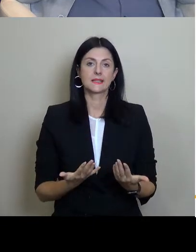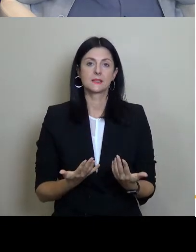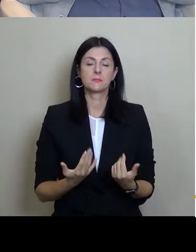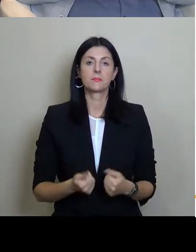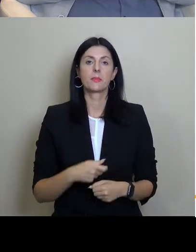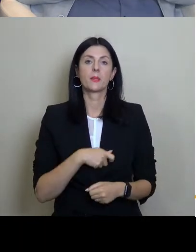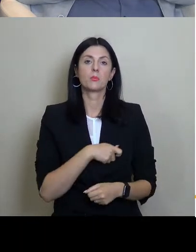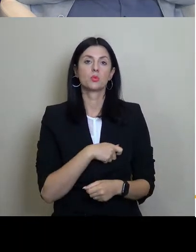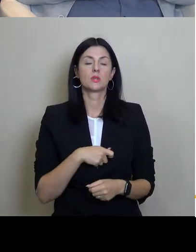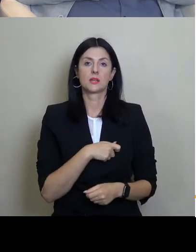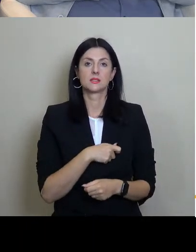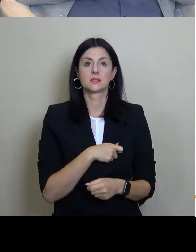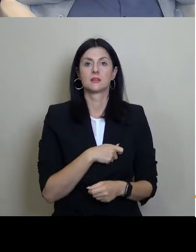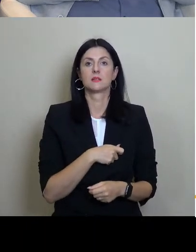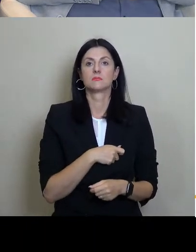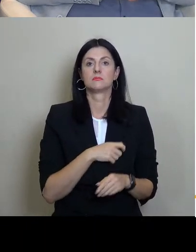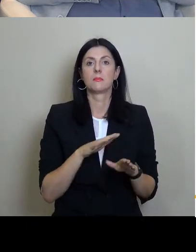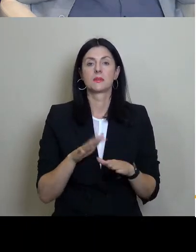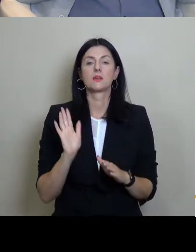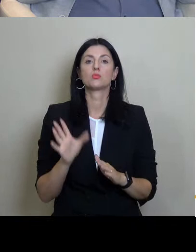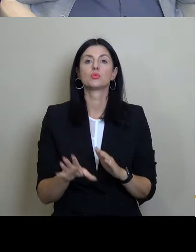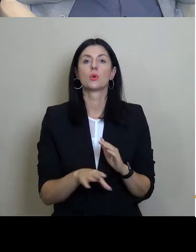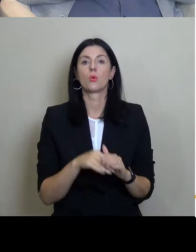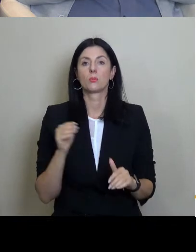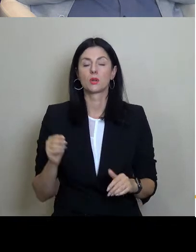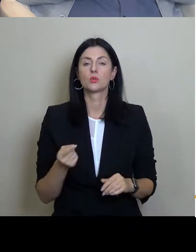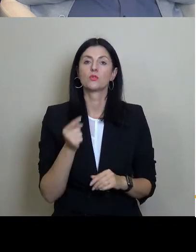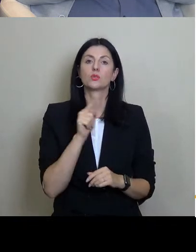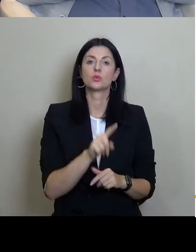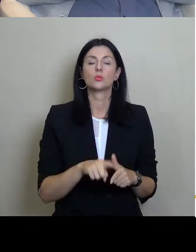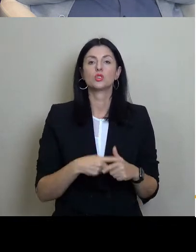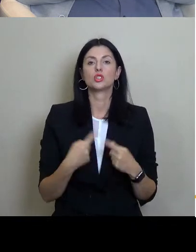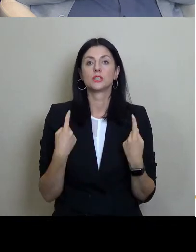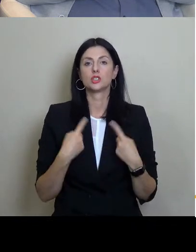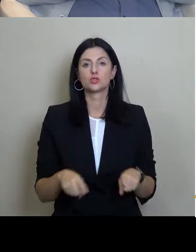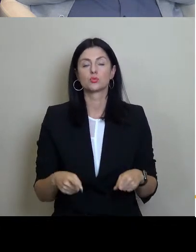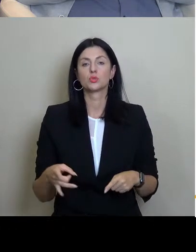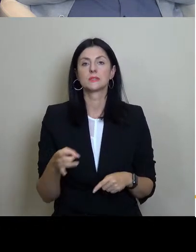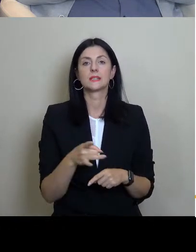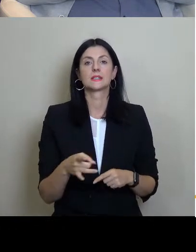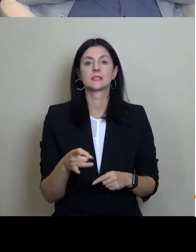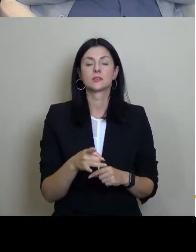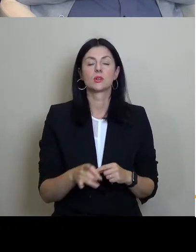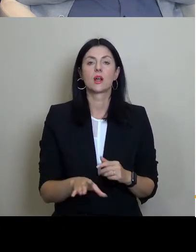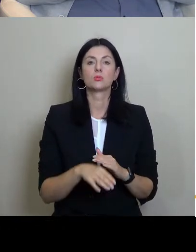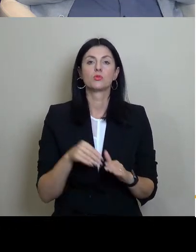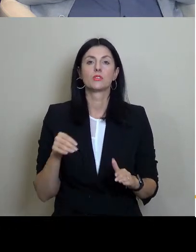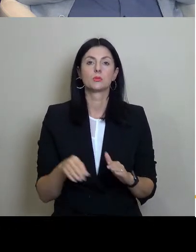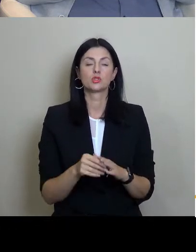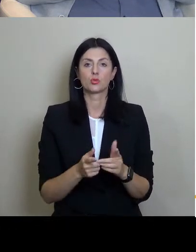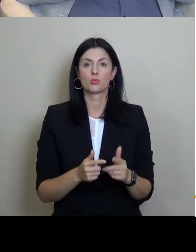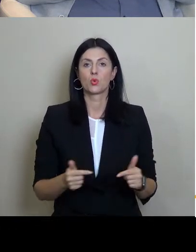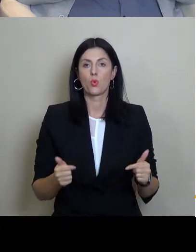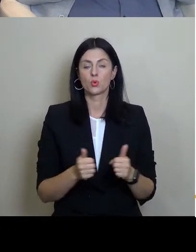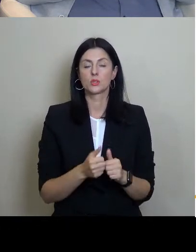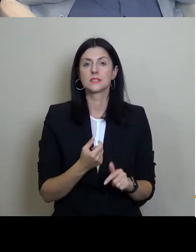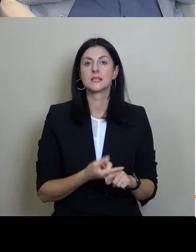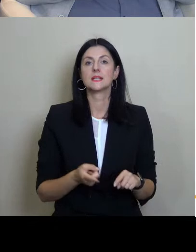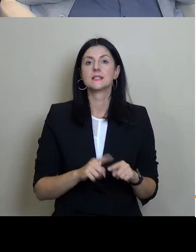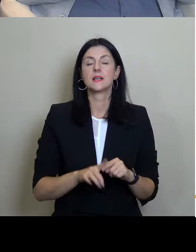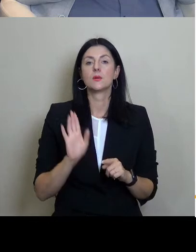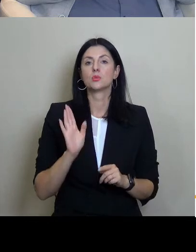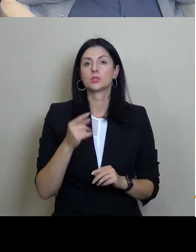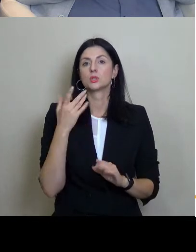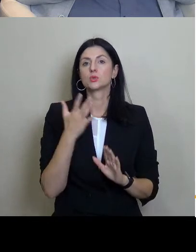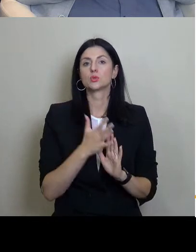magnitude of the constituency, because we don't know how many mandates of the councils will be voted